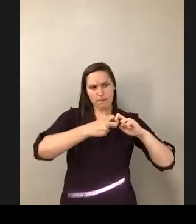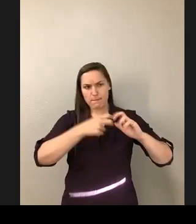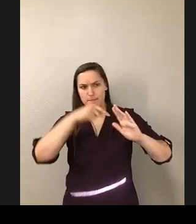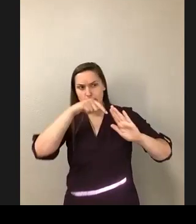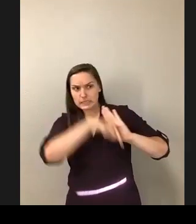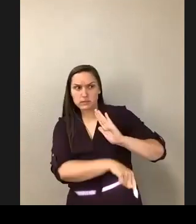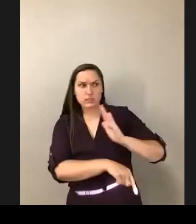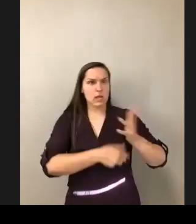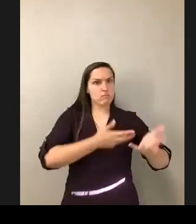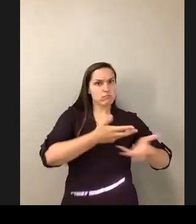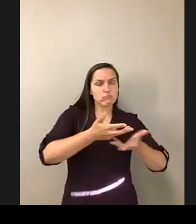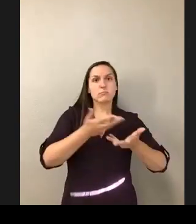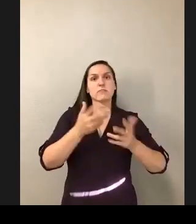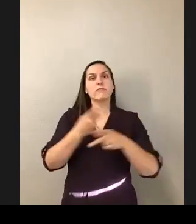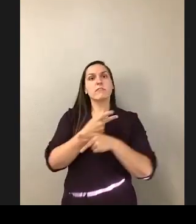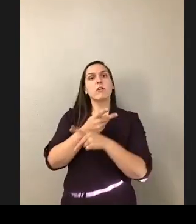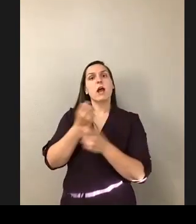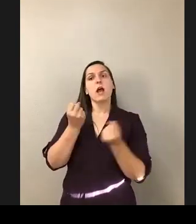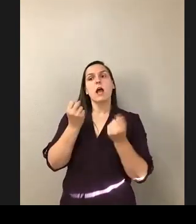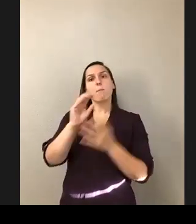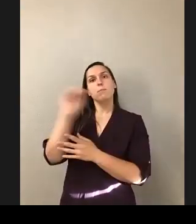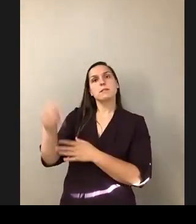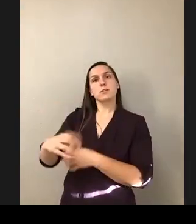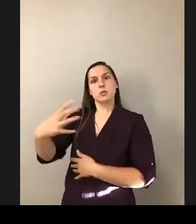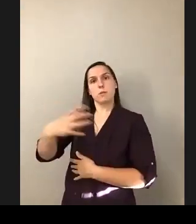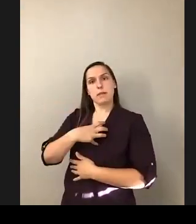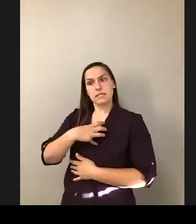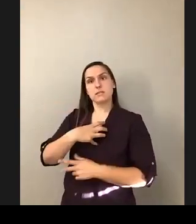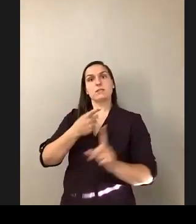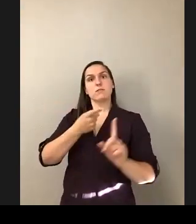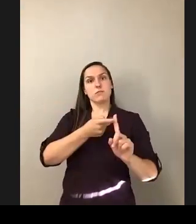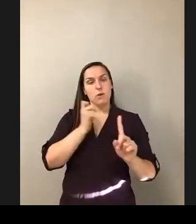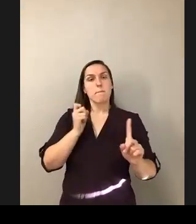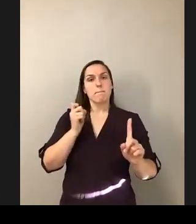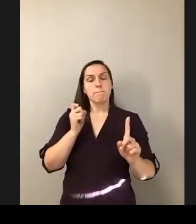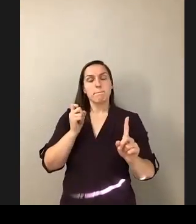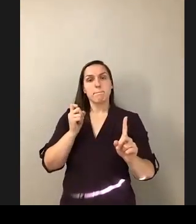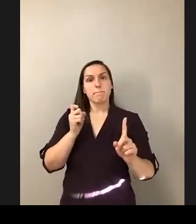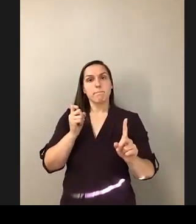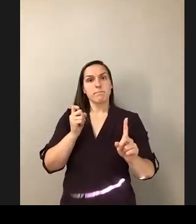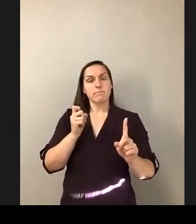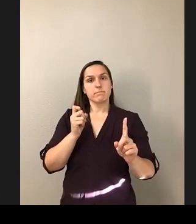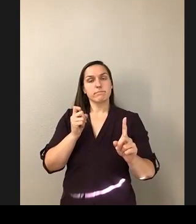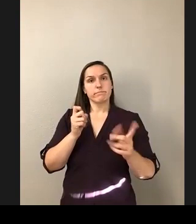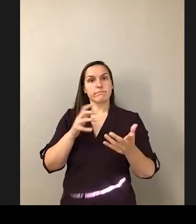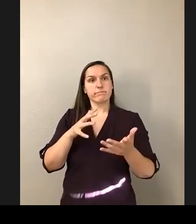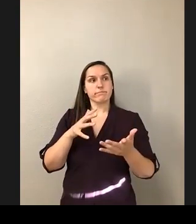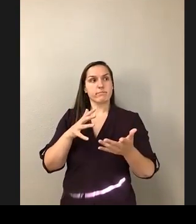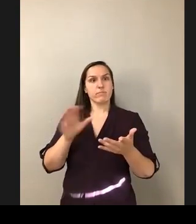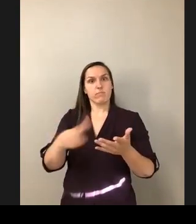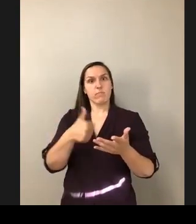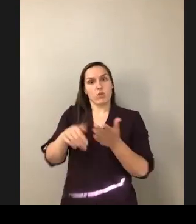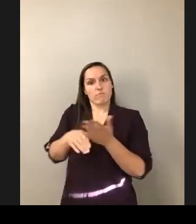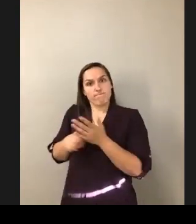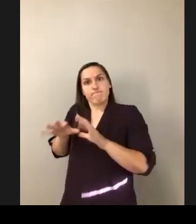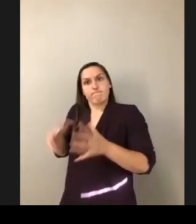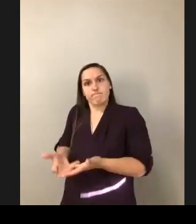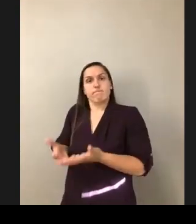identify the percentage of complaints that come from vulnerable populations versus